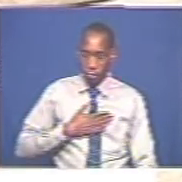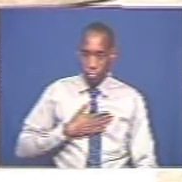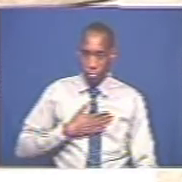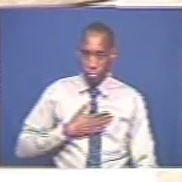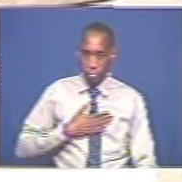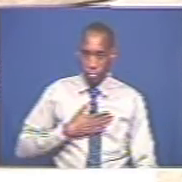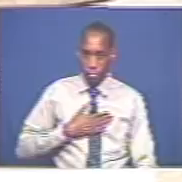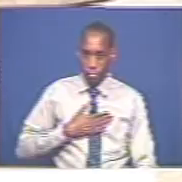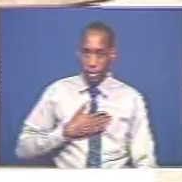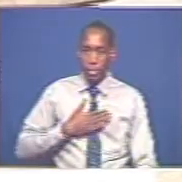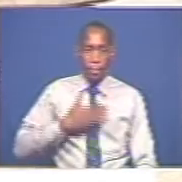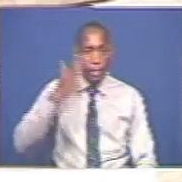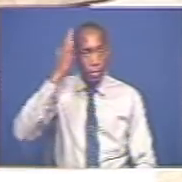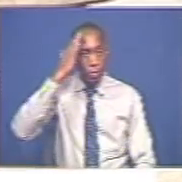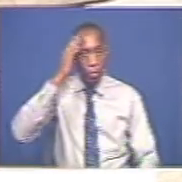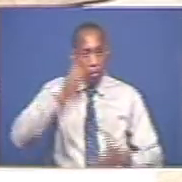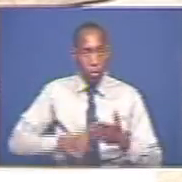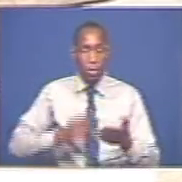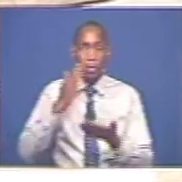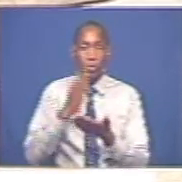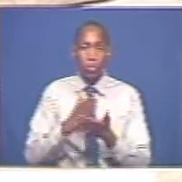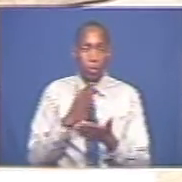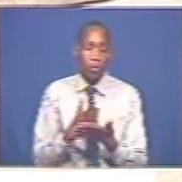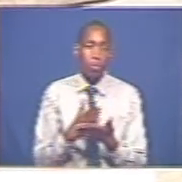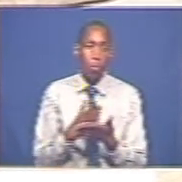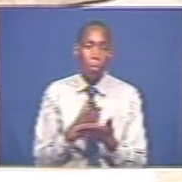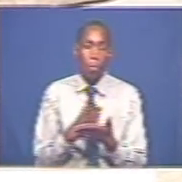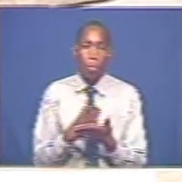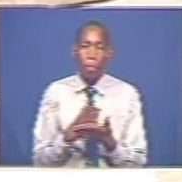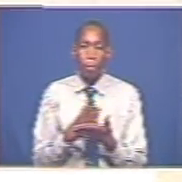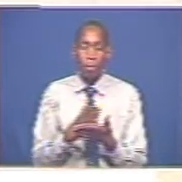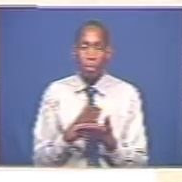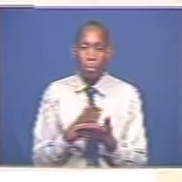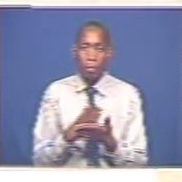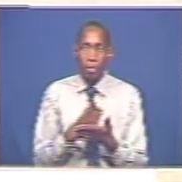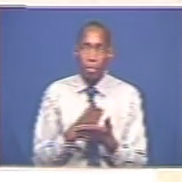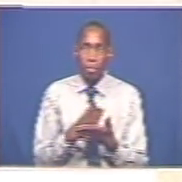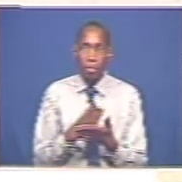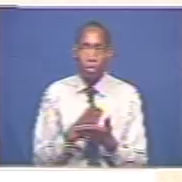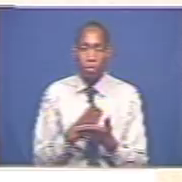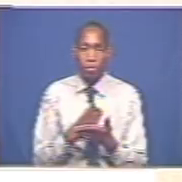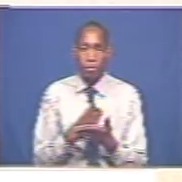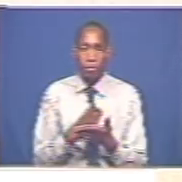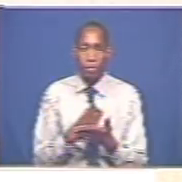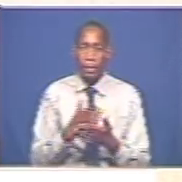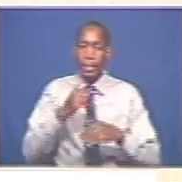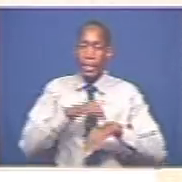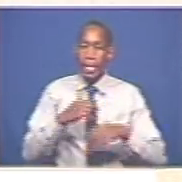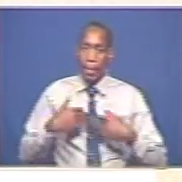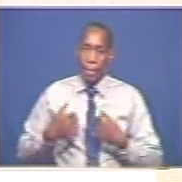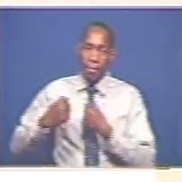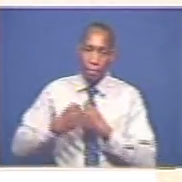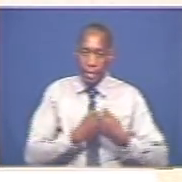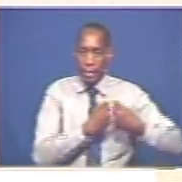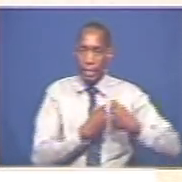there's one thing I know, and it's true, that however dark it gets, and it gets